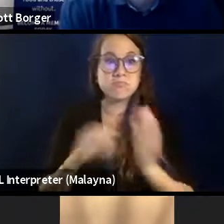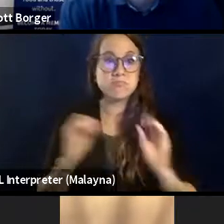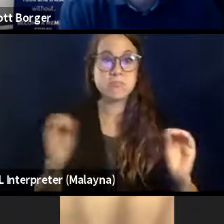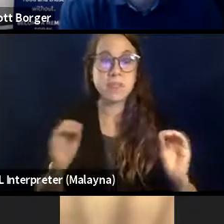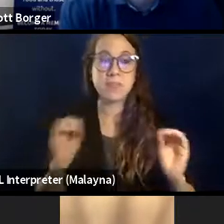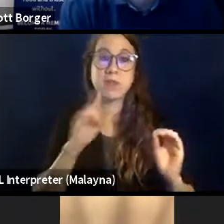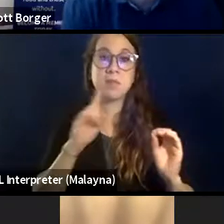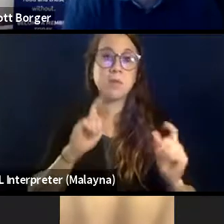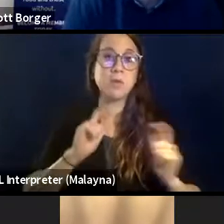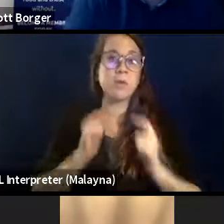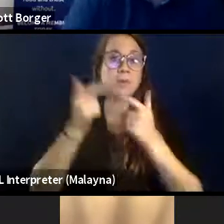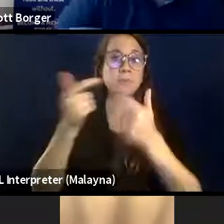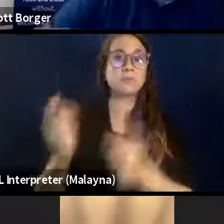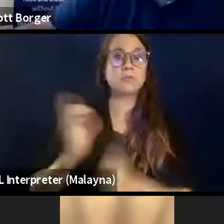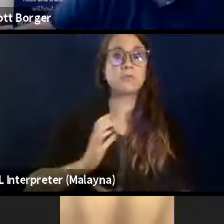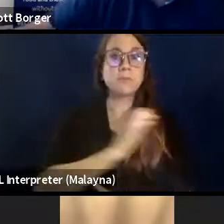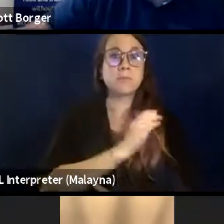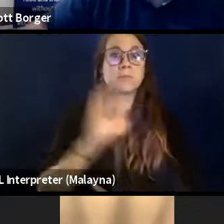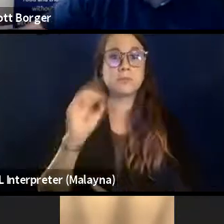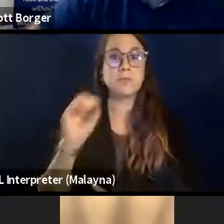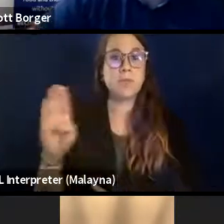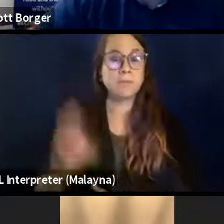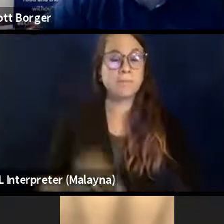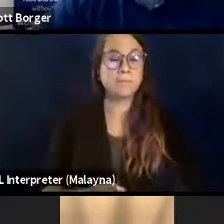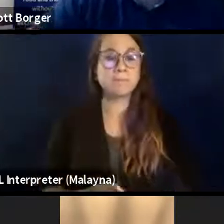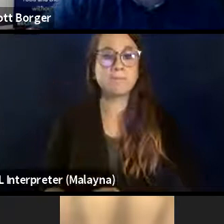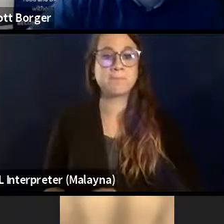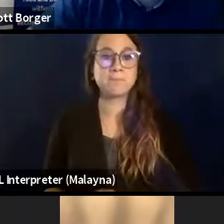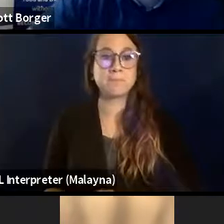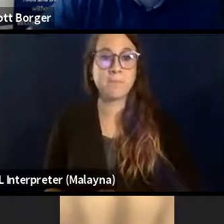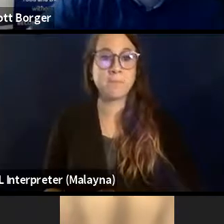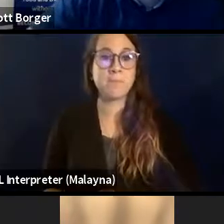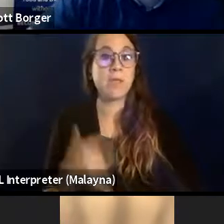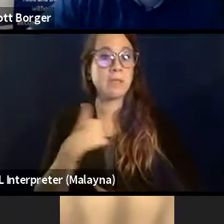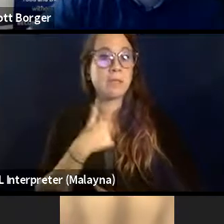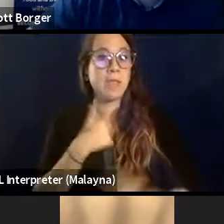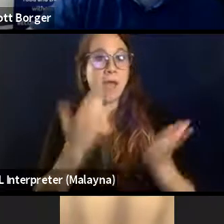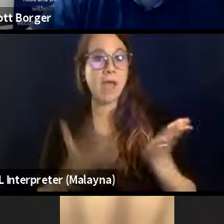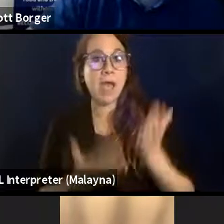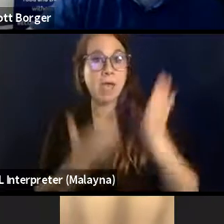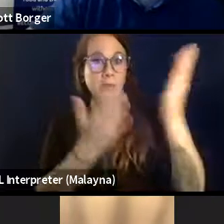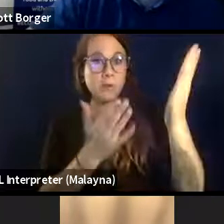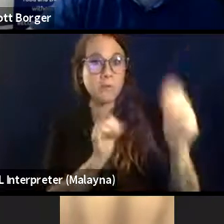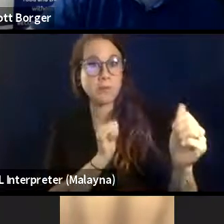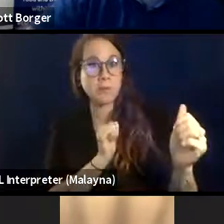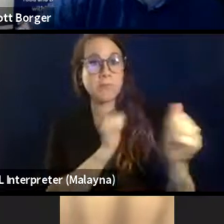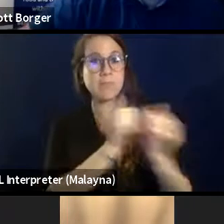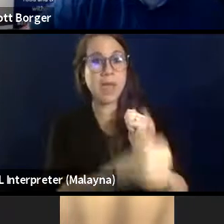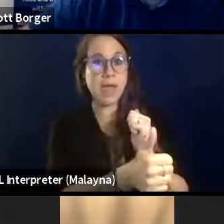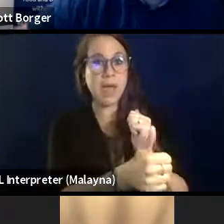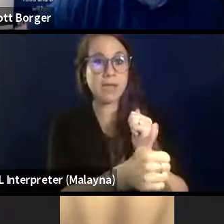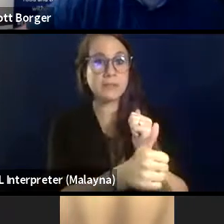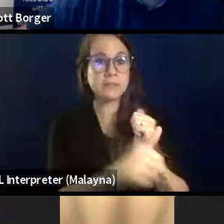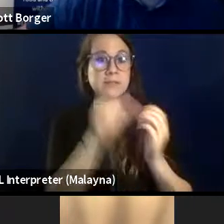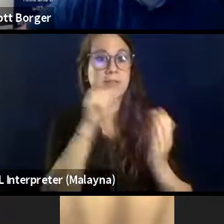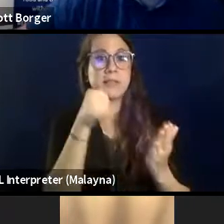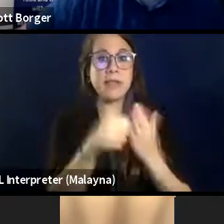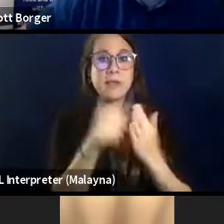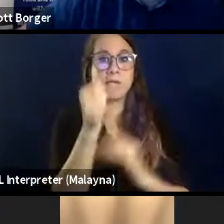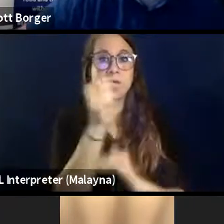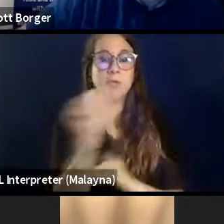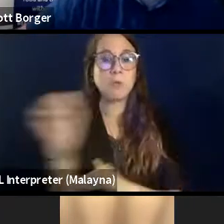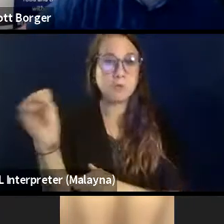floor back over to Commissioner Cobb. Okay, I move that we pass the letter